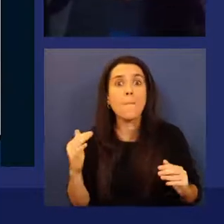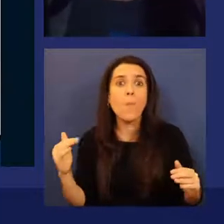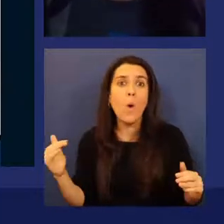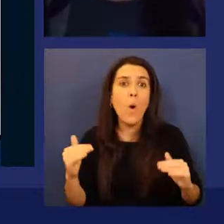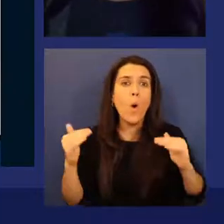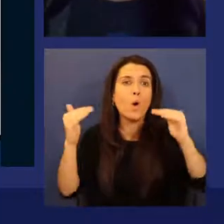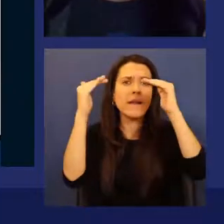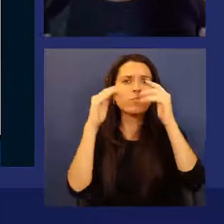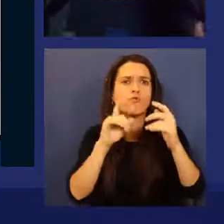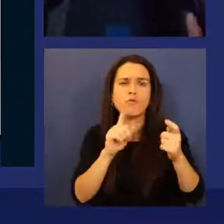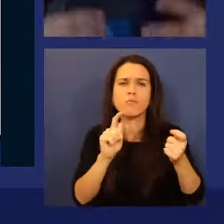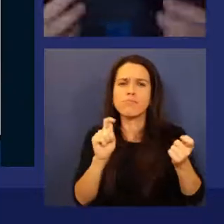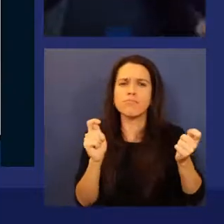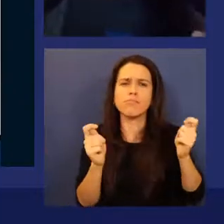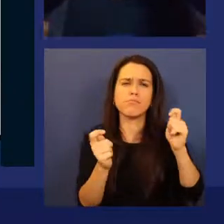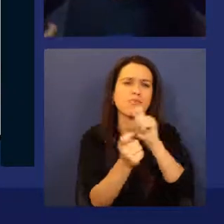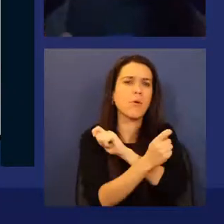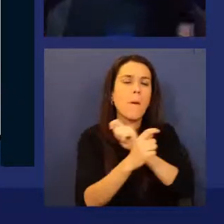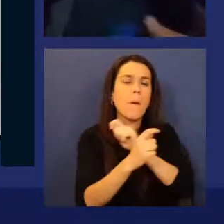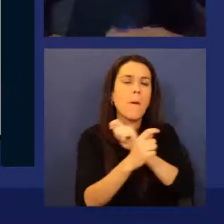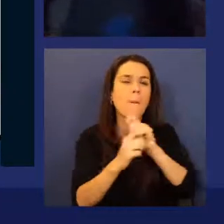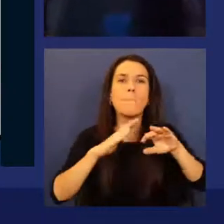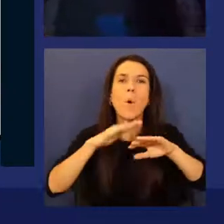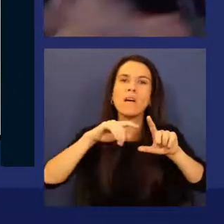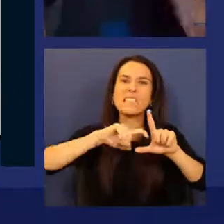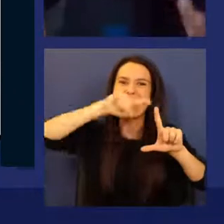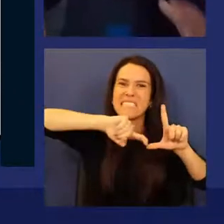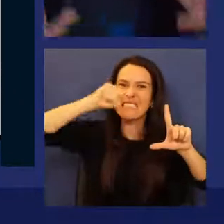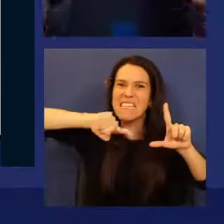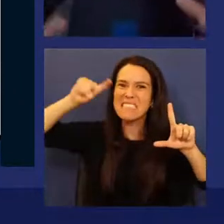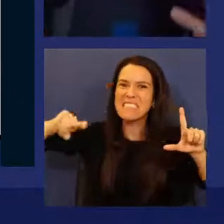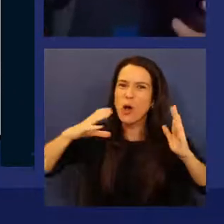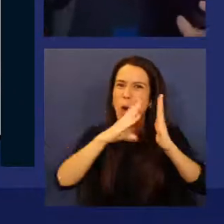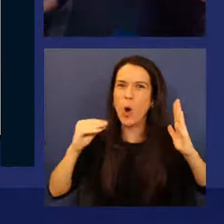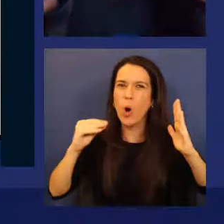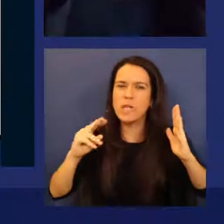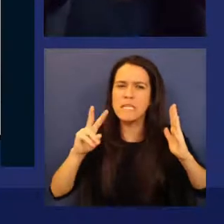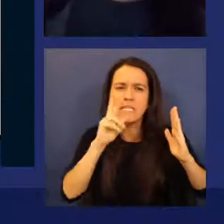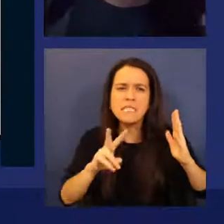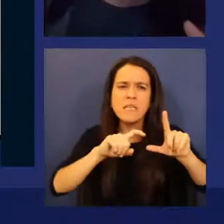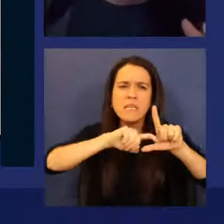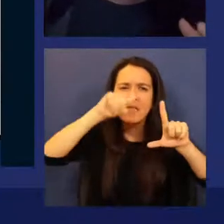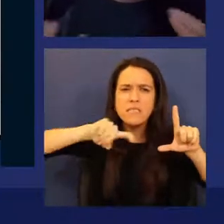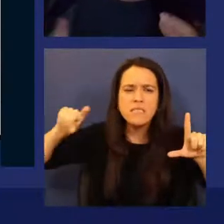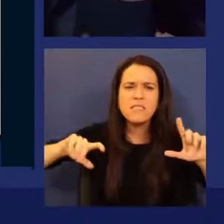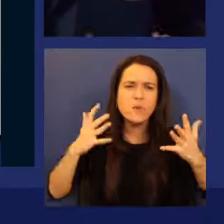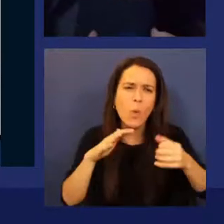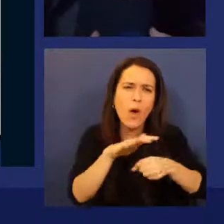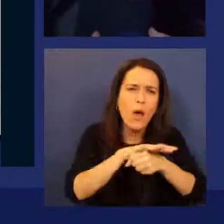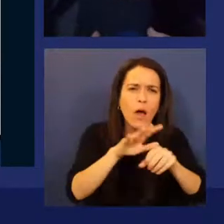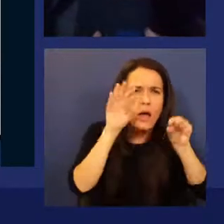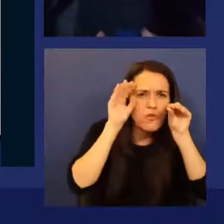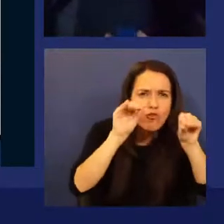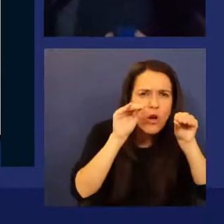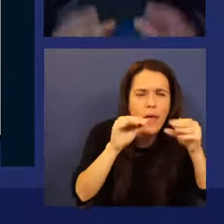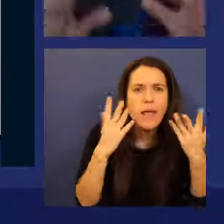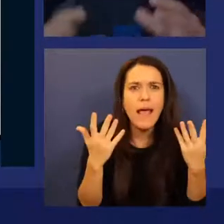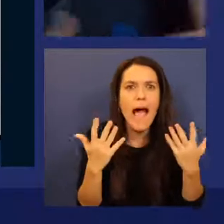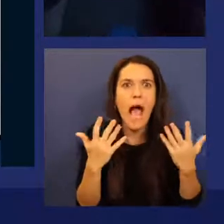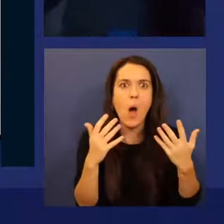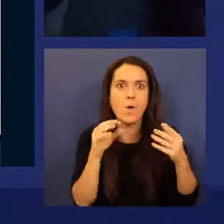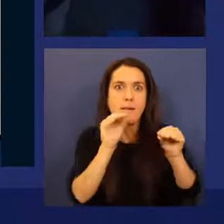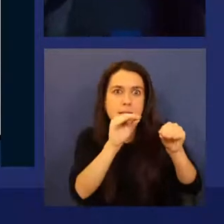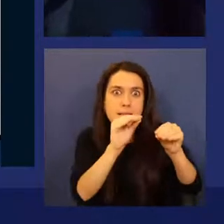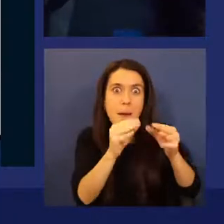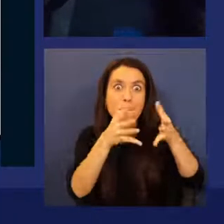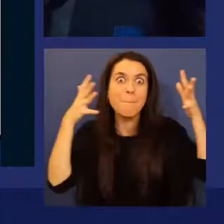of statistical models, right? And identifying these domains for training and using big data to train the model. And